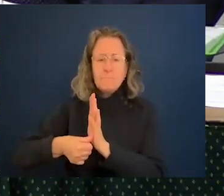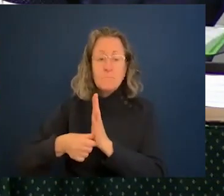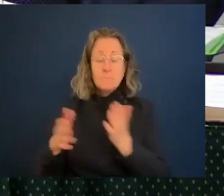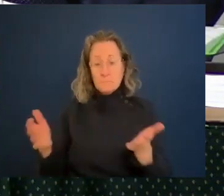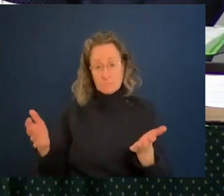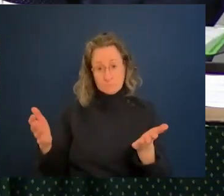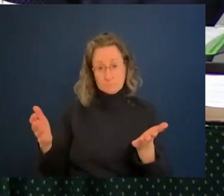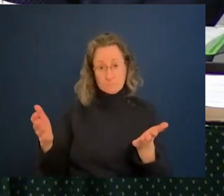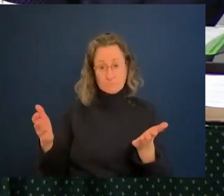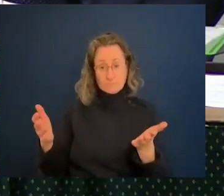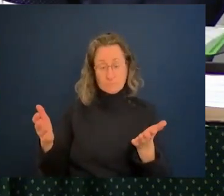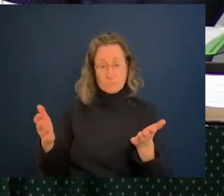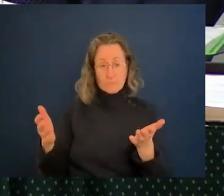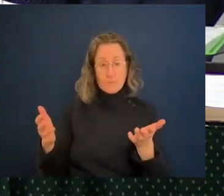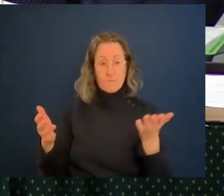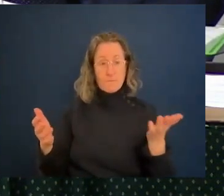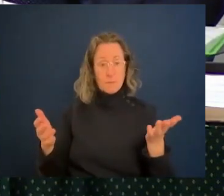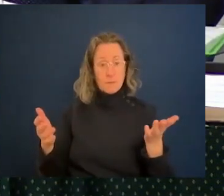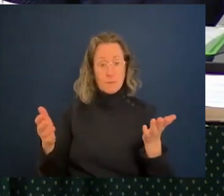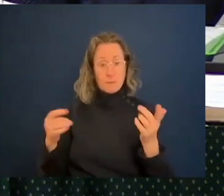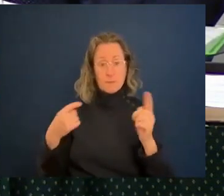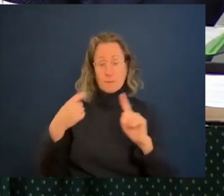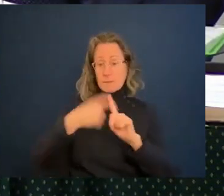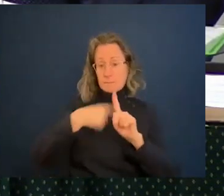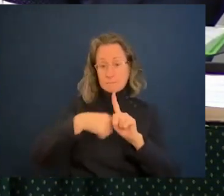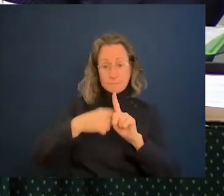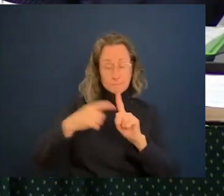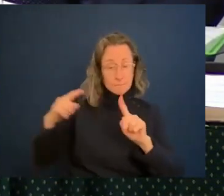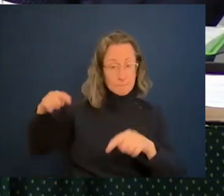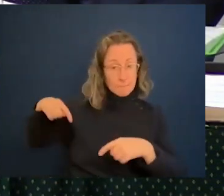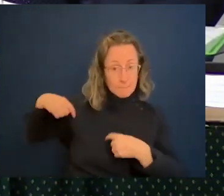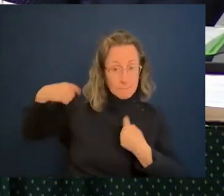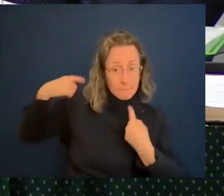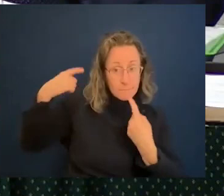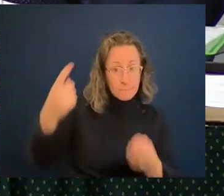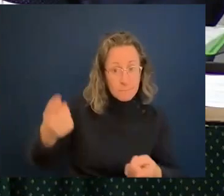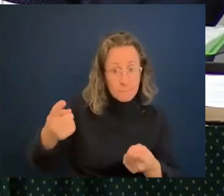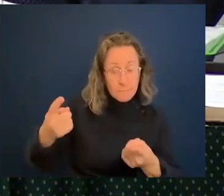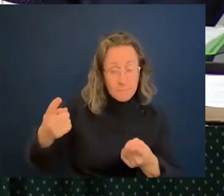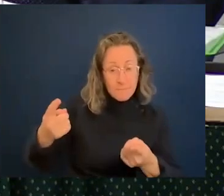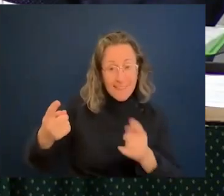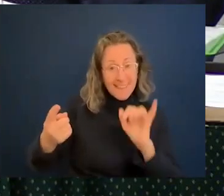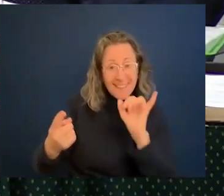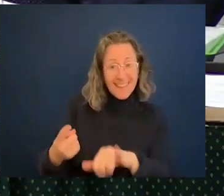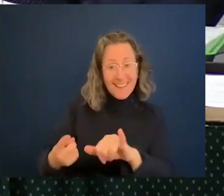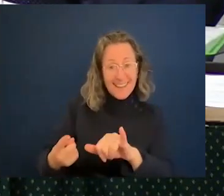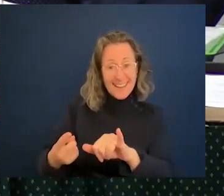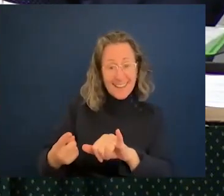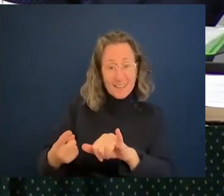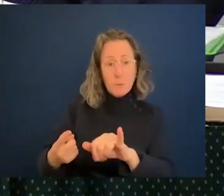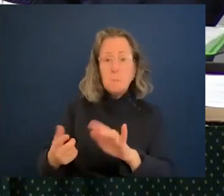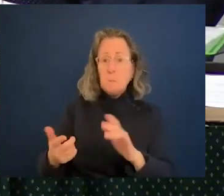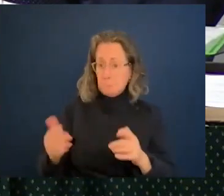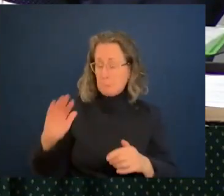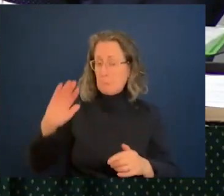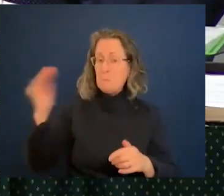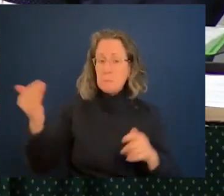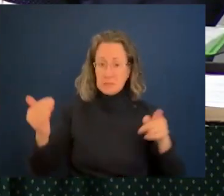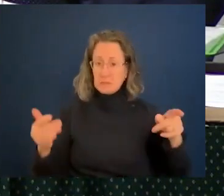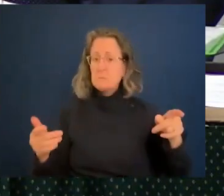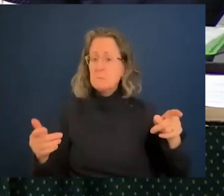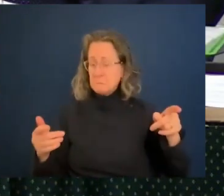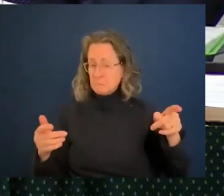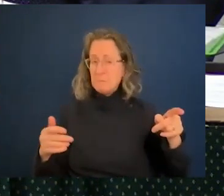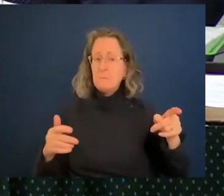seen from the activity of fire department and Golden Cross is that they're able to meet those expectations